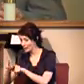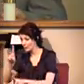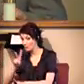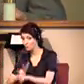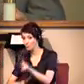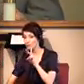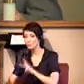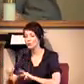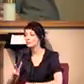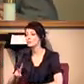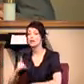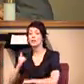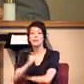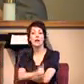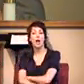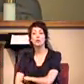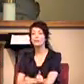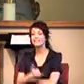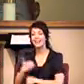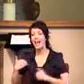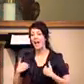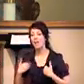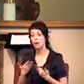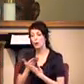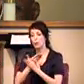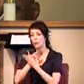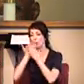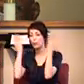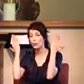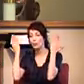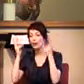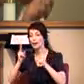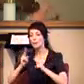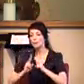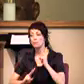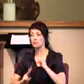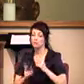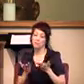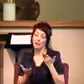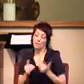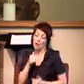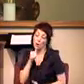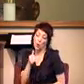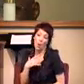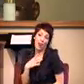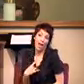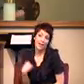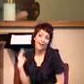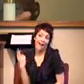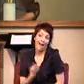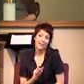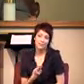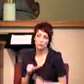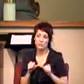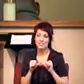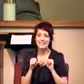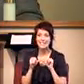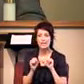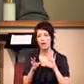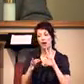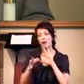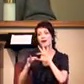in the countries where they may have nothing, people in countries that may not like us very much, we are still